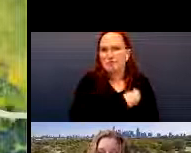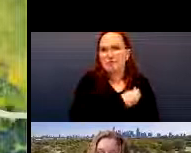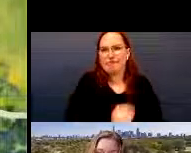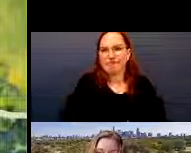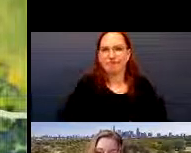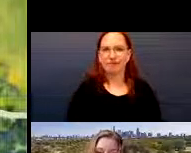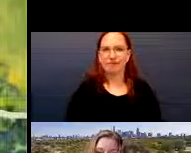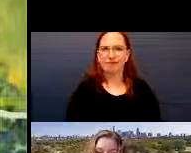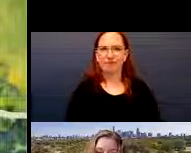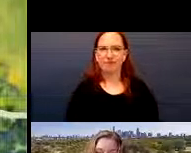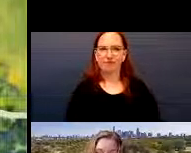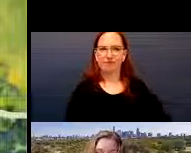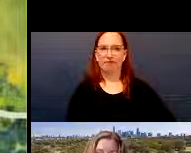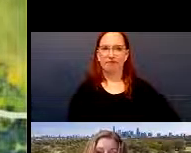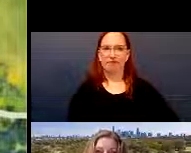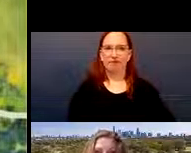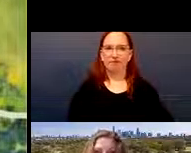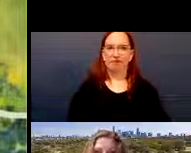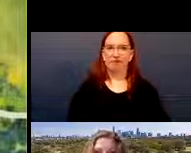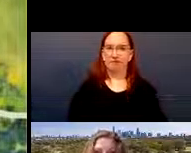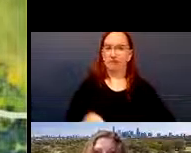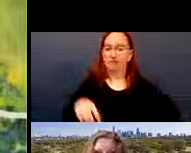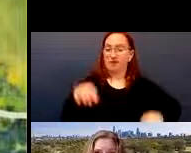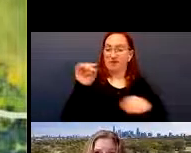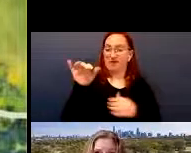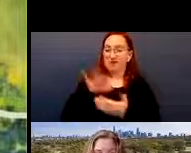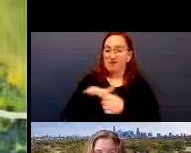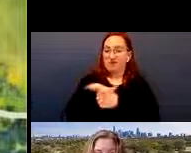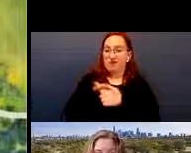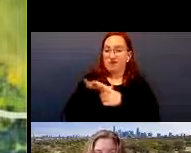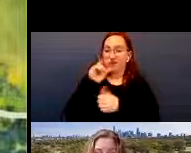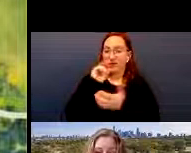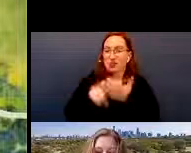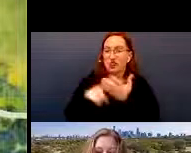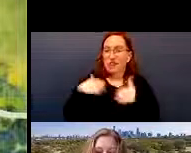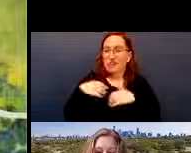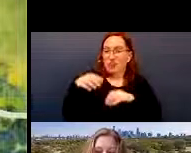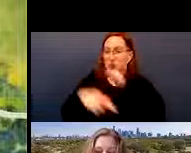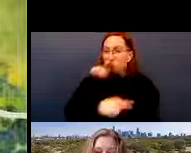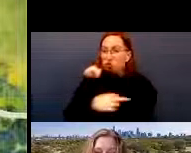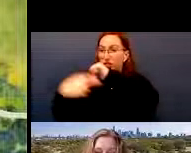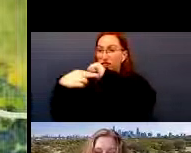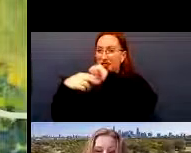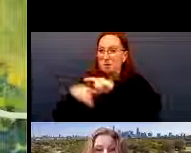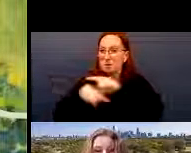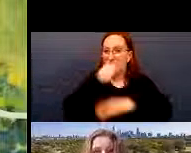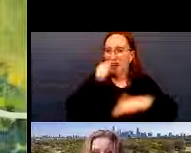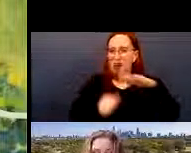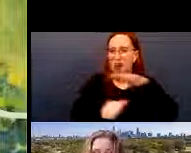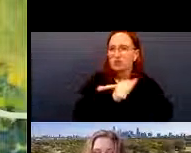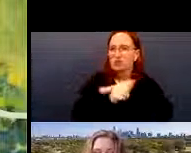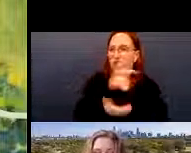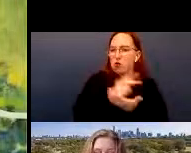In this area, the land bridge and the underground parking, see here, brings visitors to the former